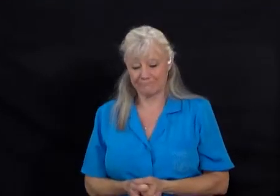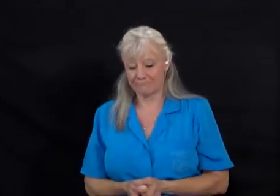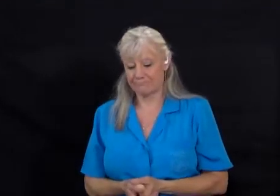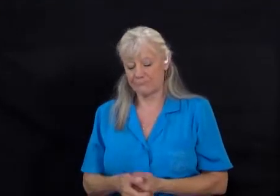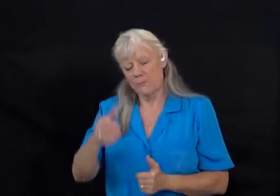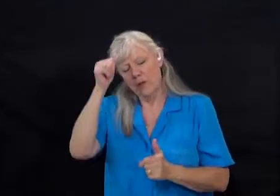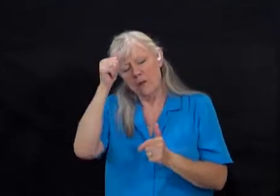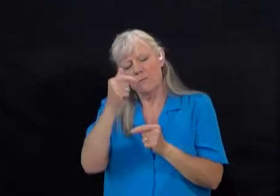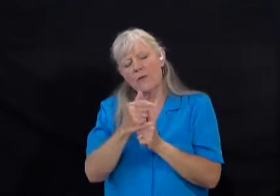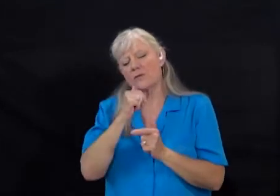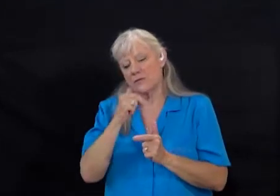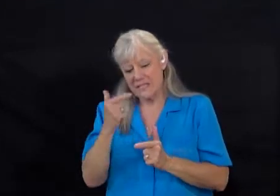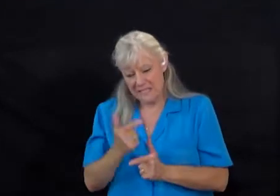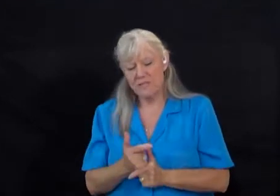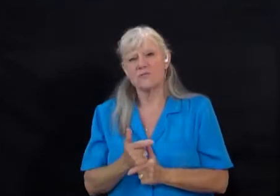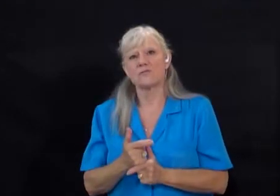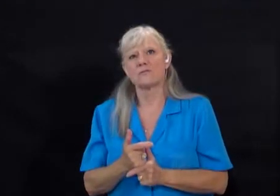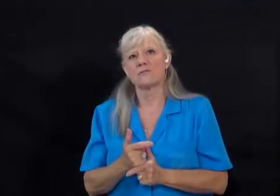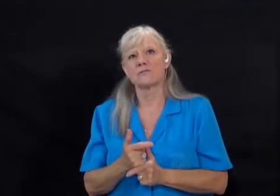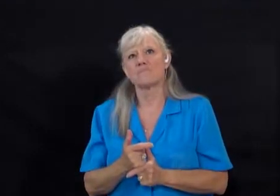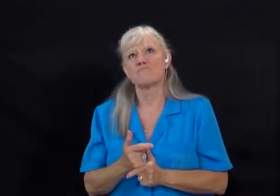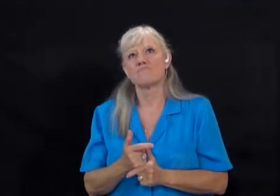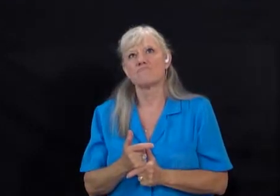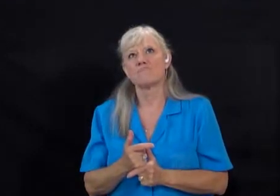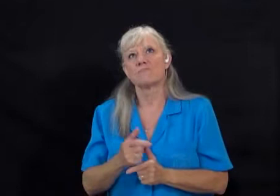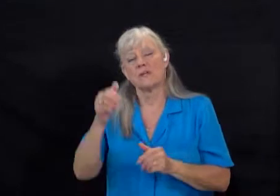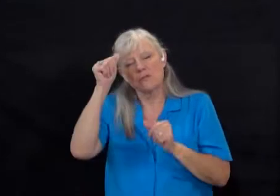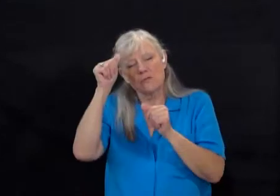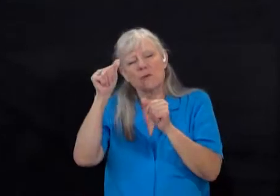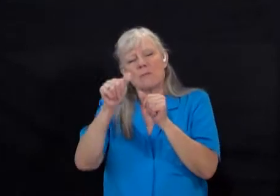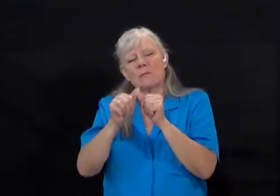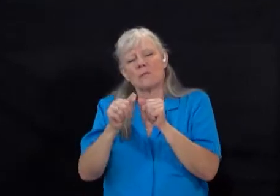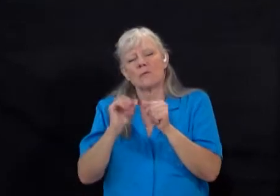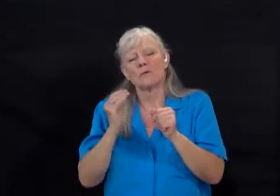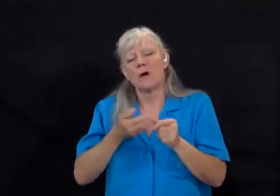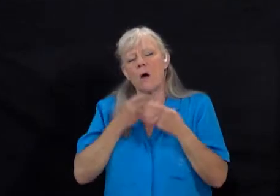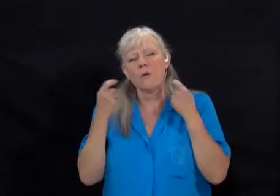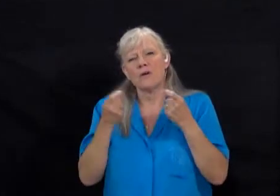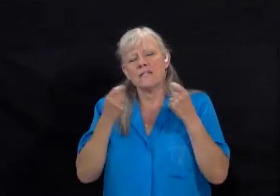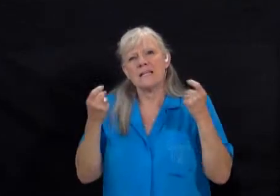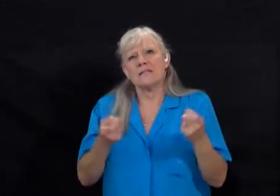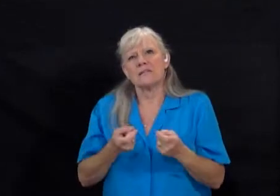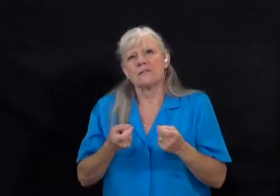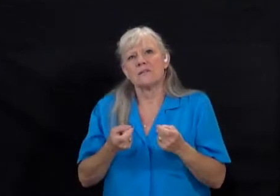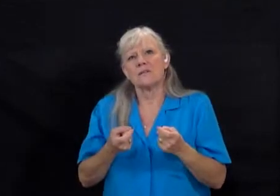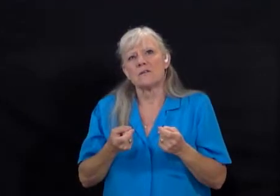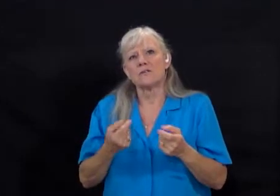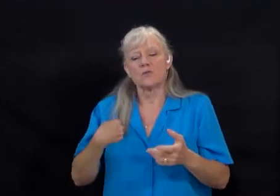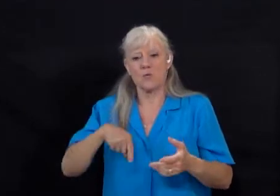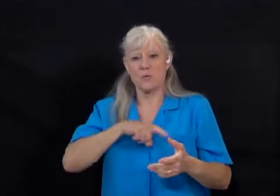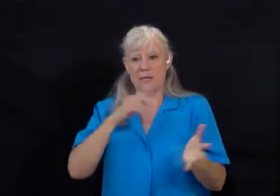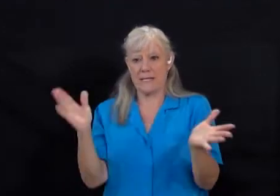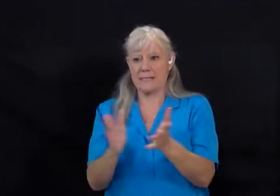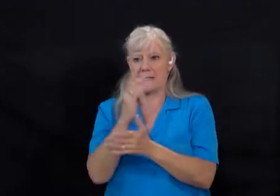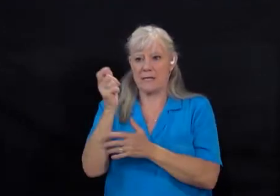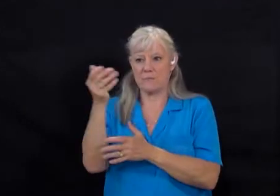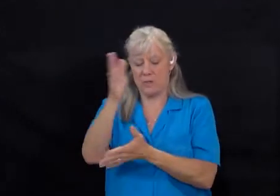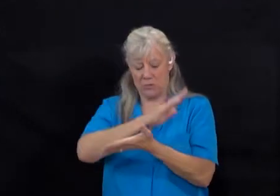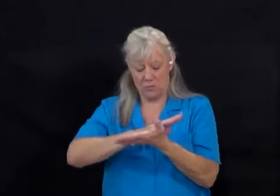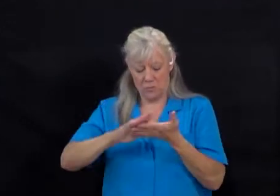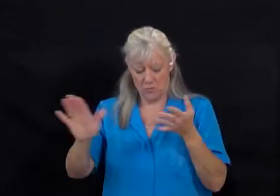Amen. Dear brothers and sisters, let's be sorry and acknowledge our sins, that we may worthily celebrate this Holy